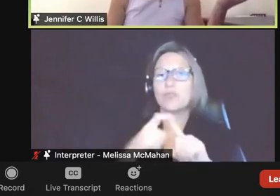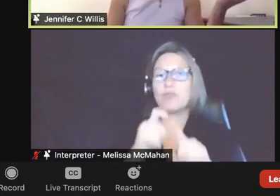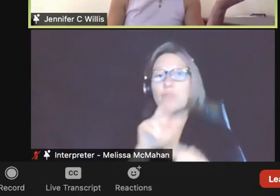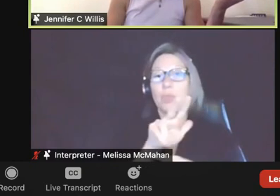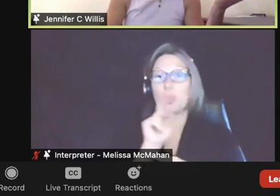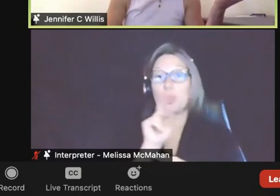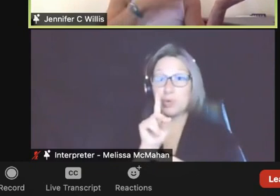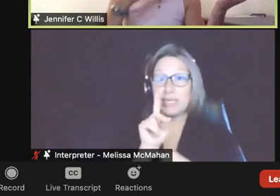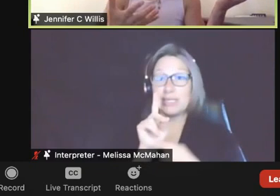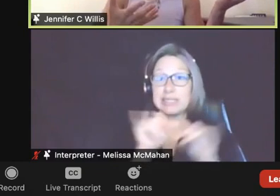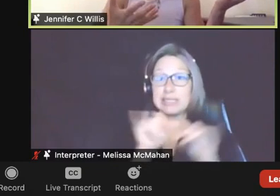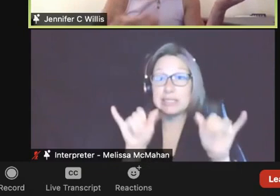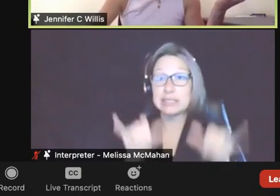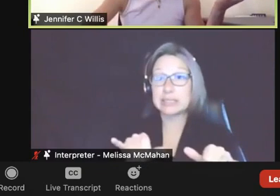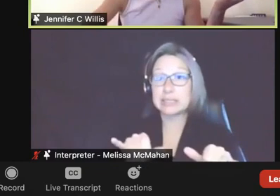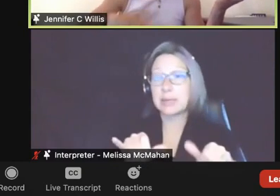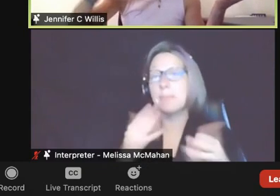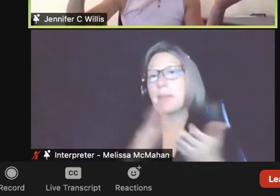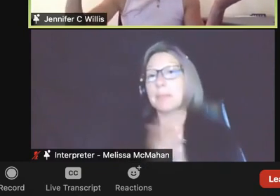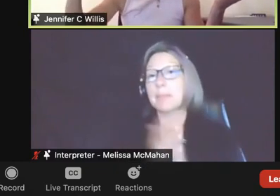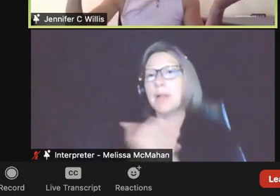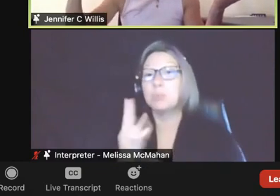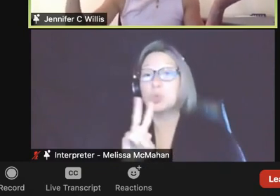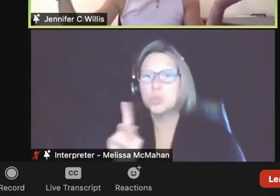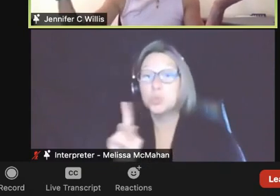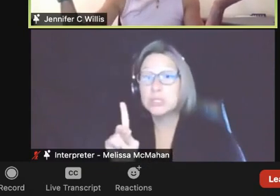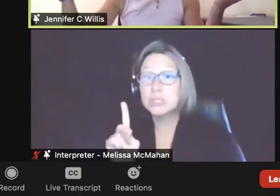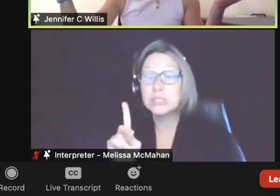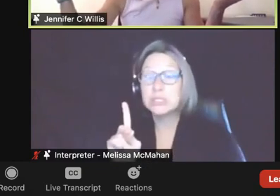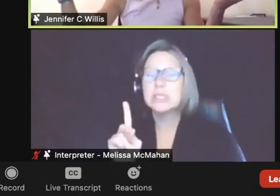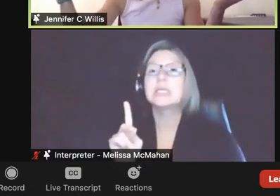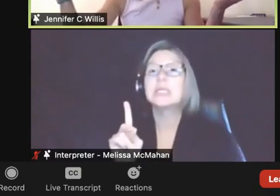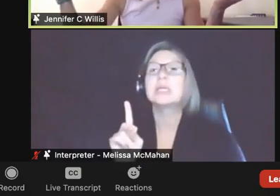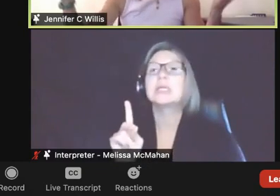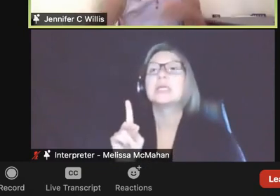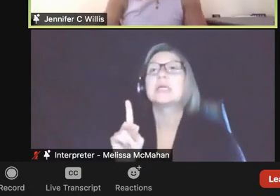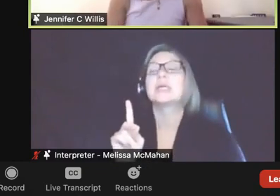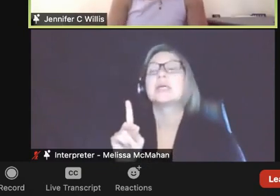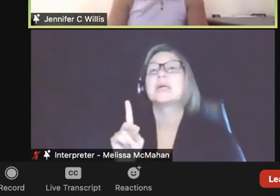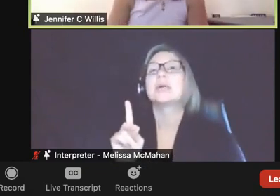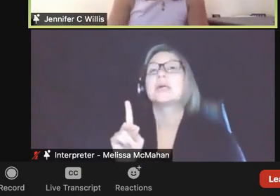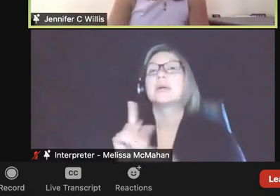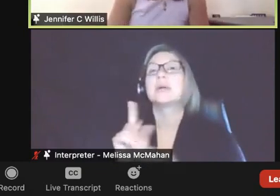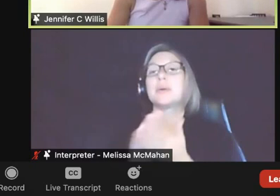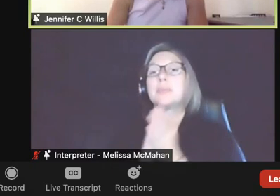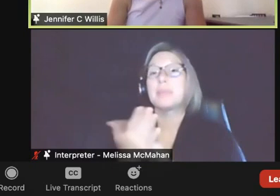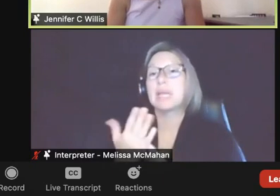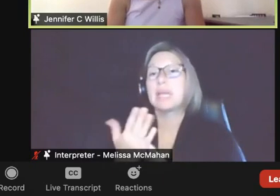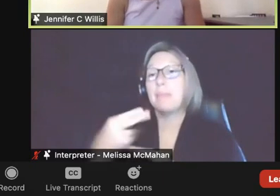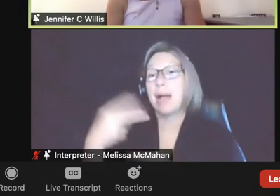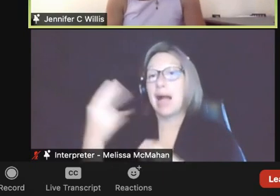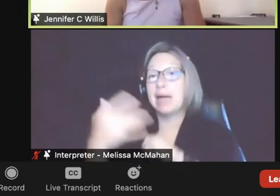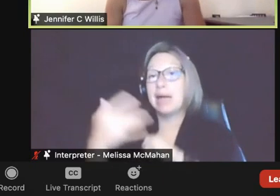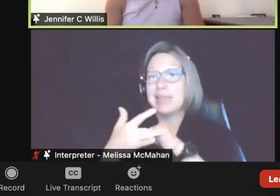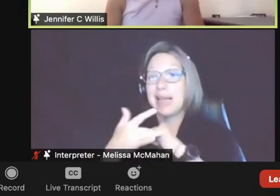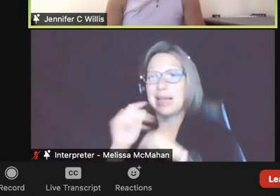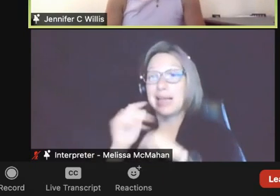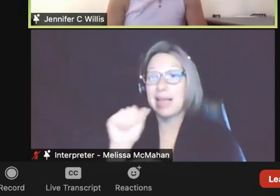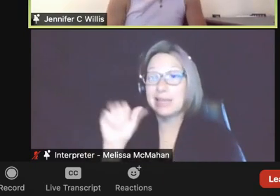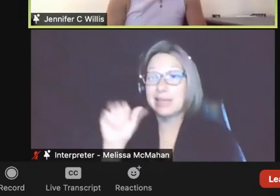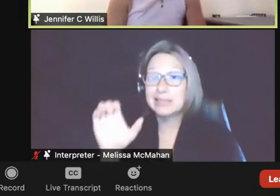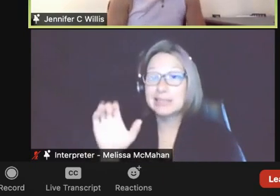system to maybe something 2D, to then moving on to high-tech AEC, using printed